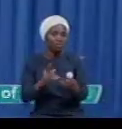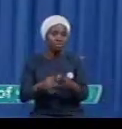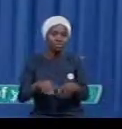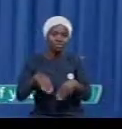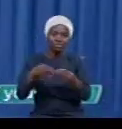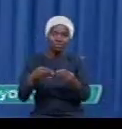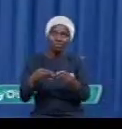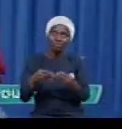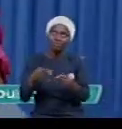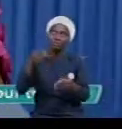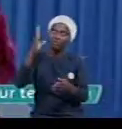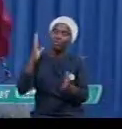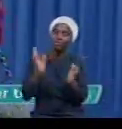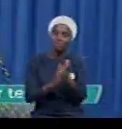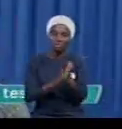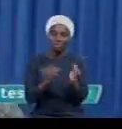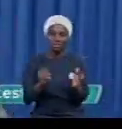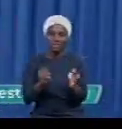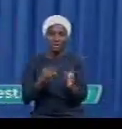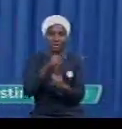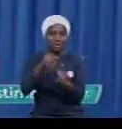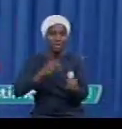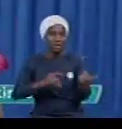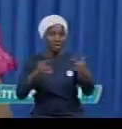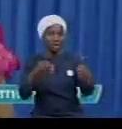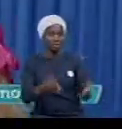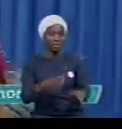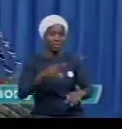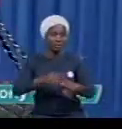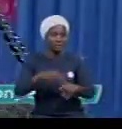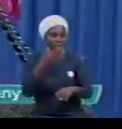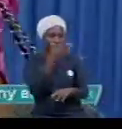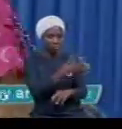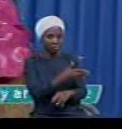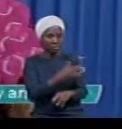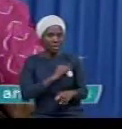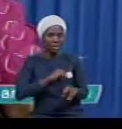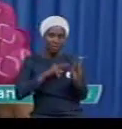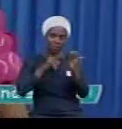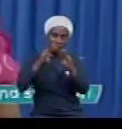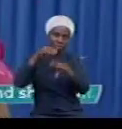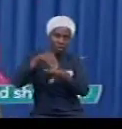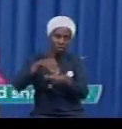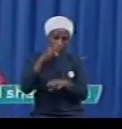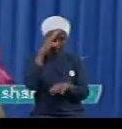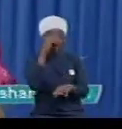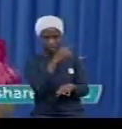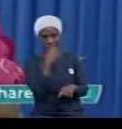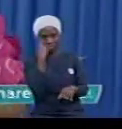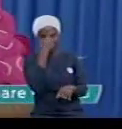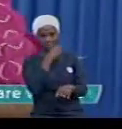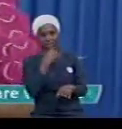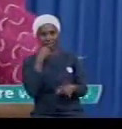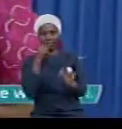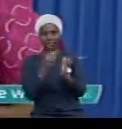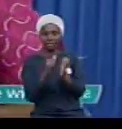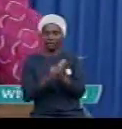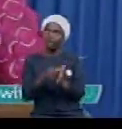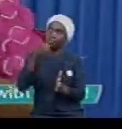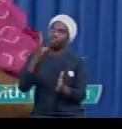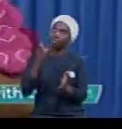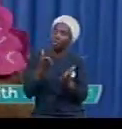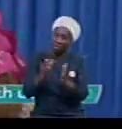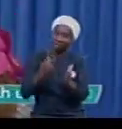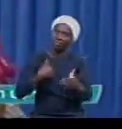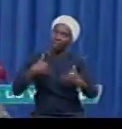praise. Because when I came, I sat at the middle there. And I was looking at his face. And I said, God, let me have my own experience.